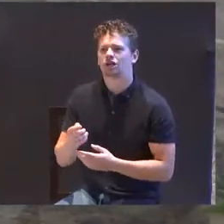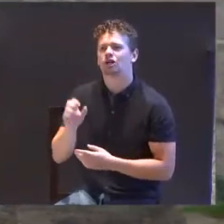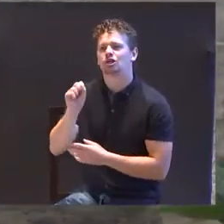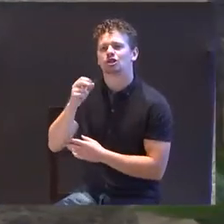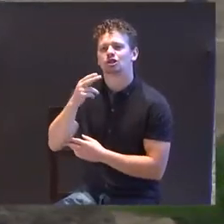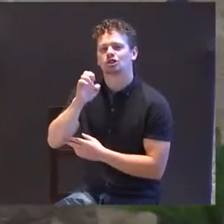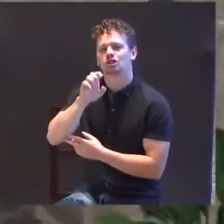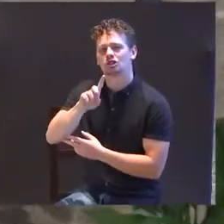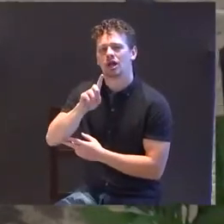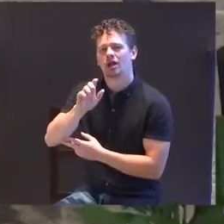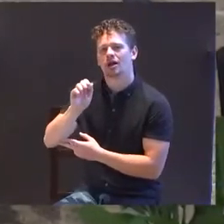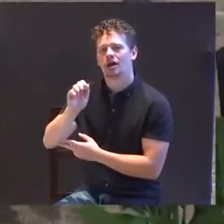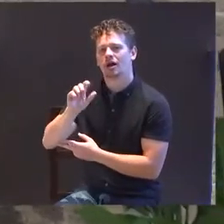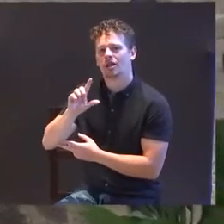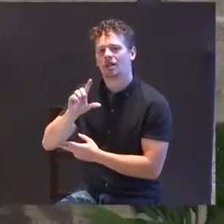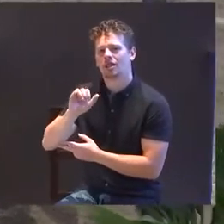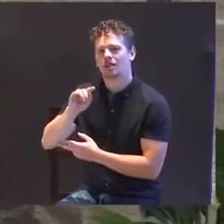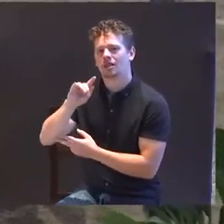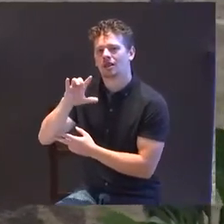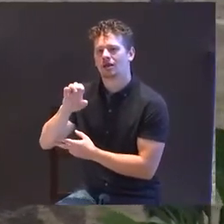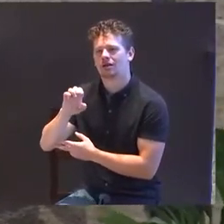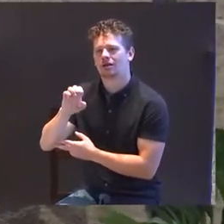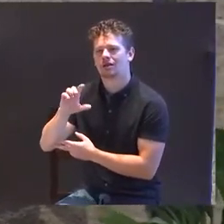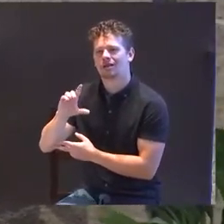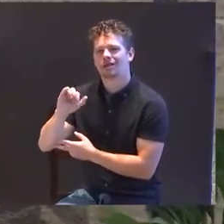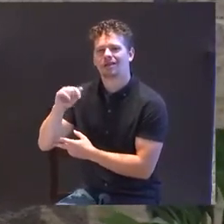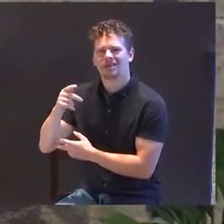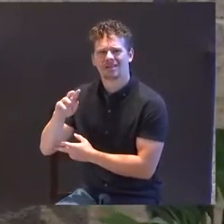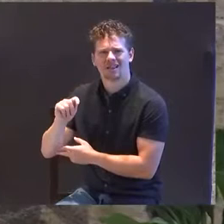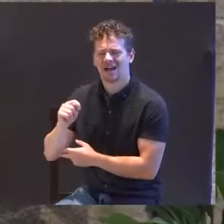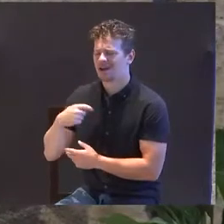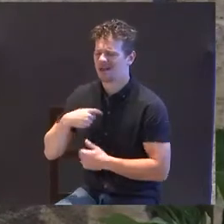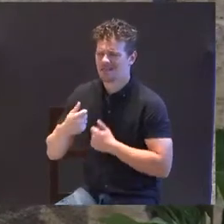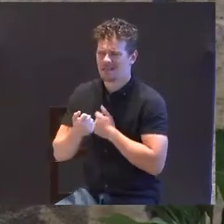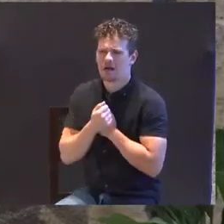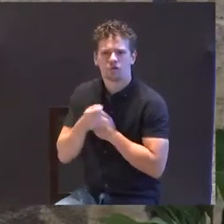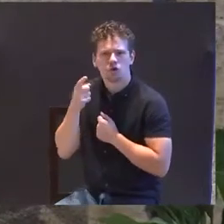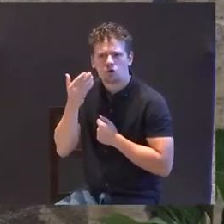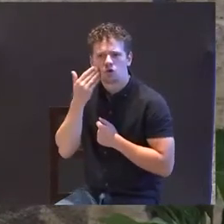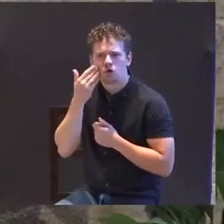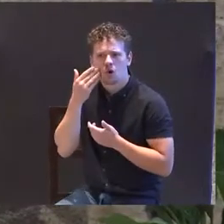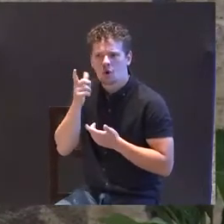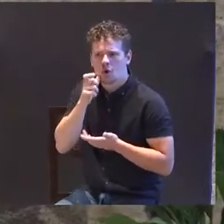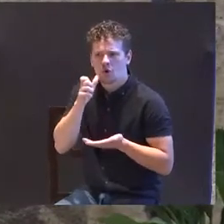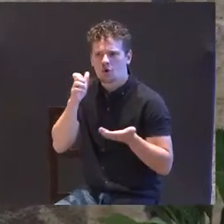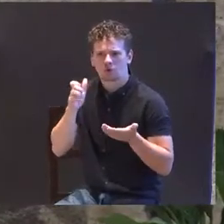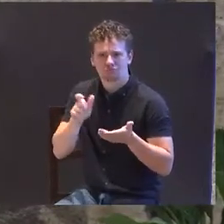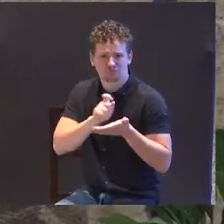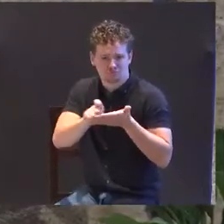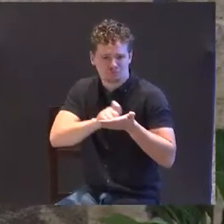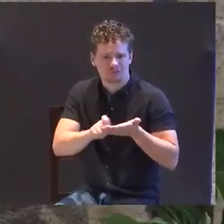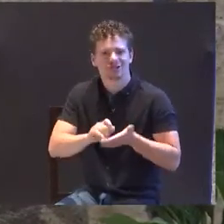brought back a lot of memories. How about for you? You know, and you know who wrote the song?